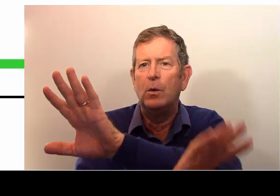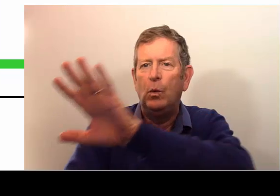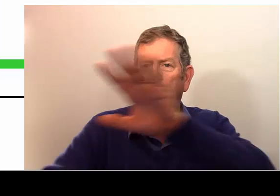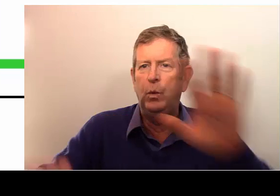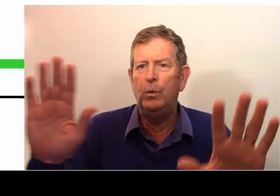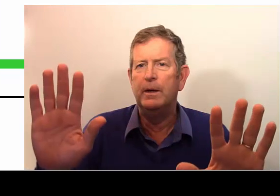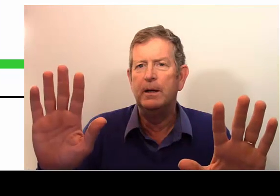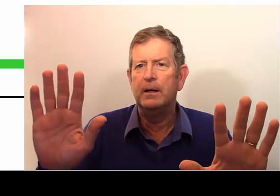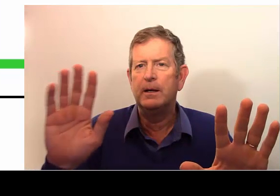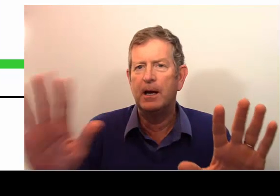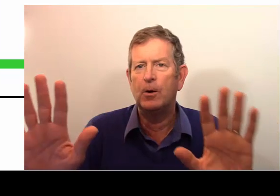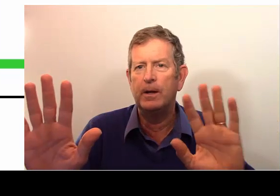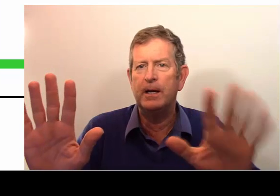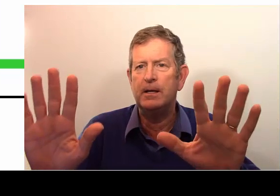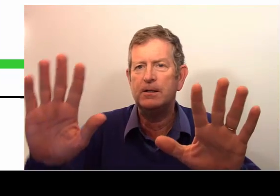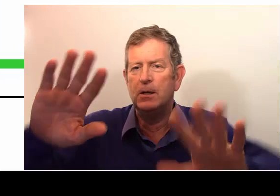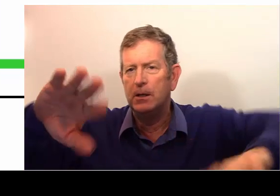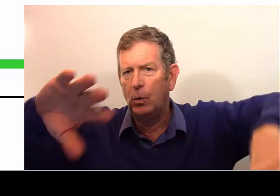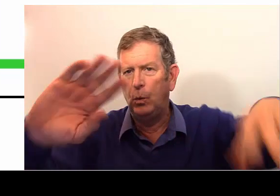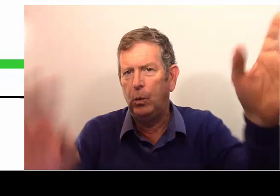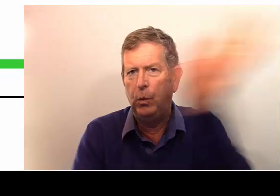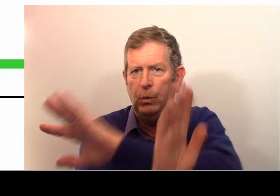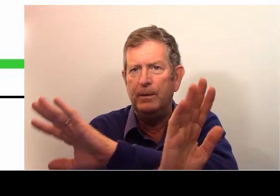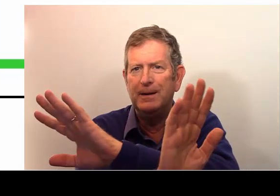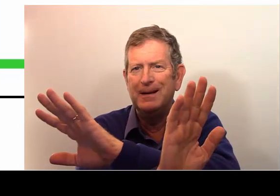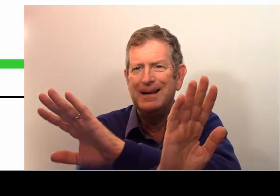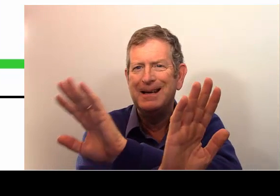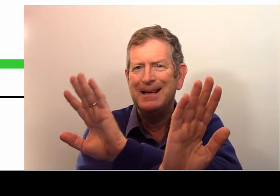Carol. Carol is